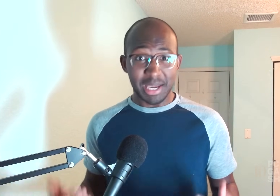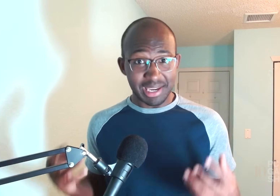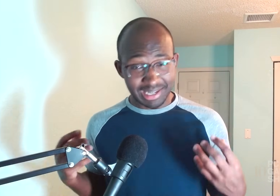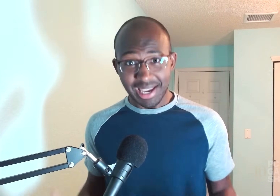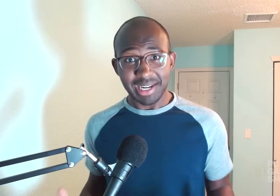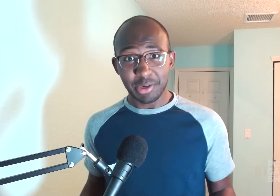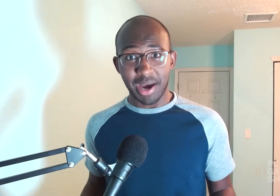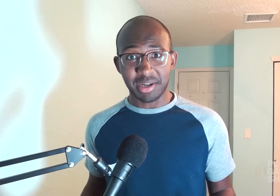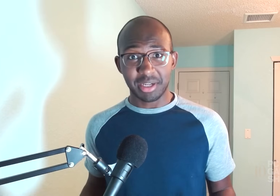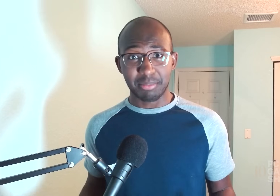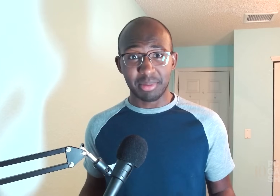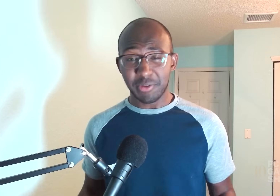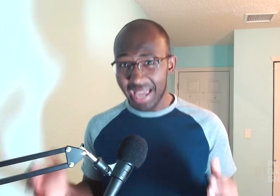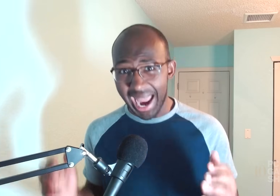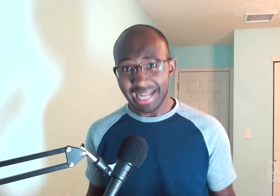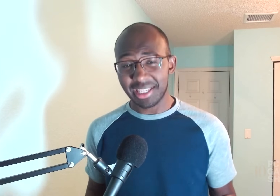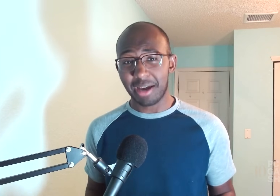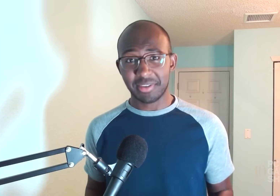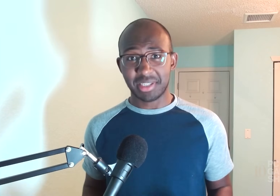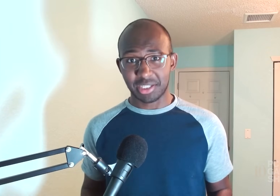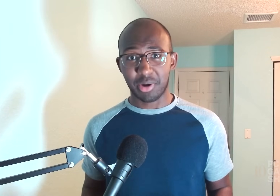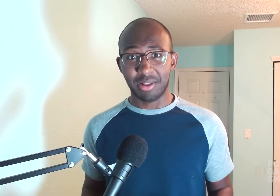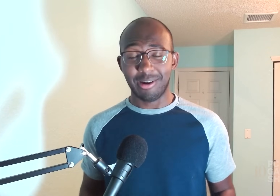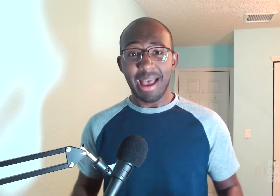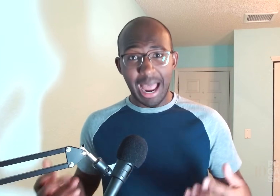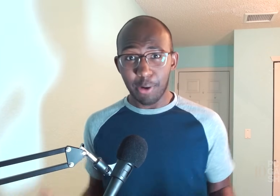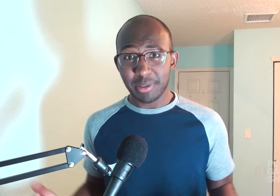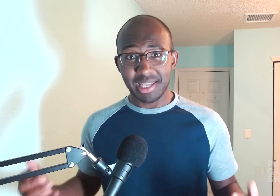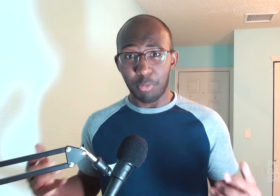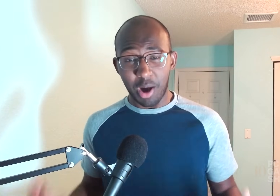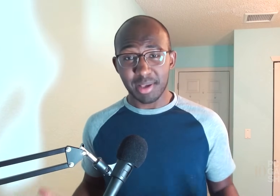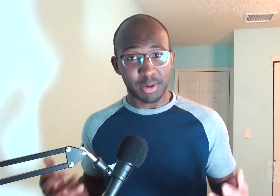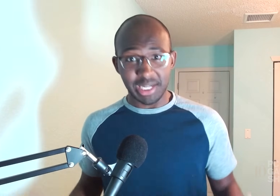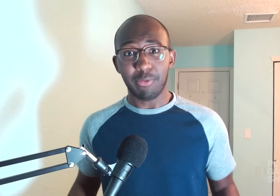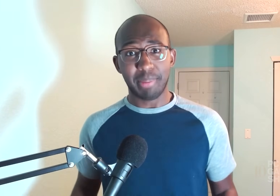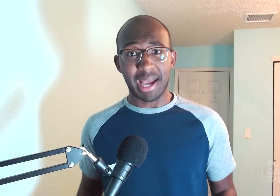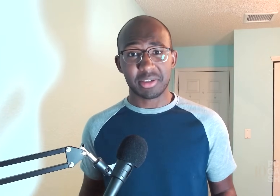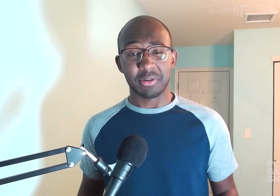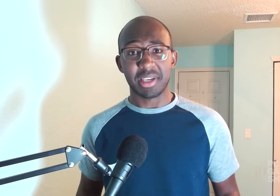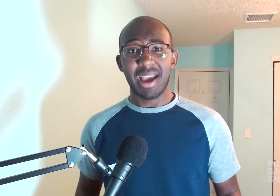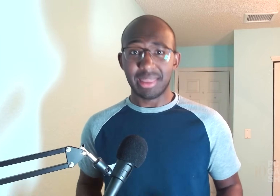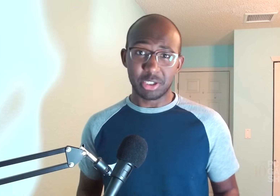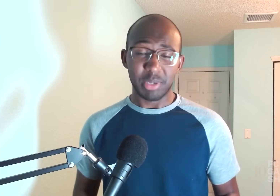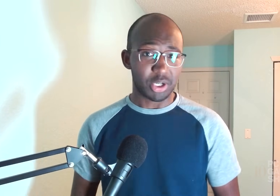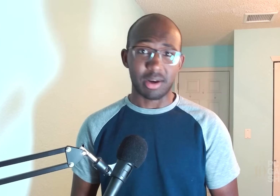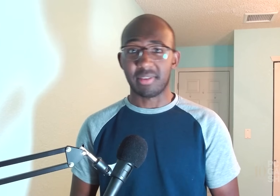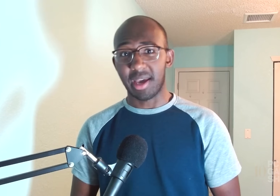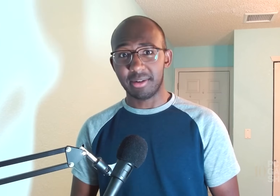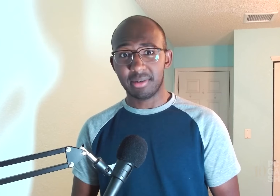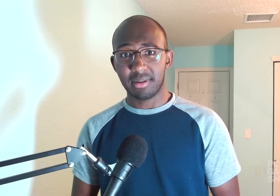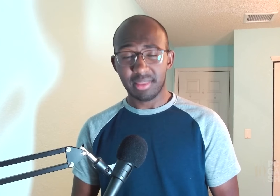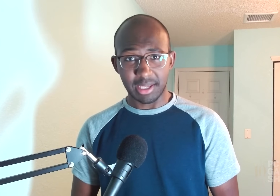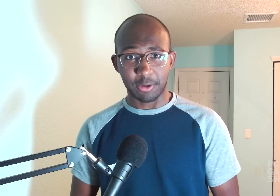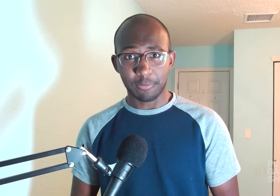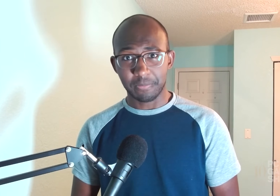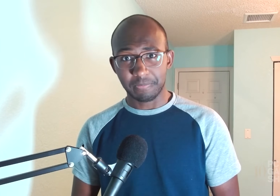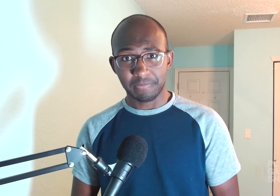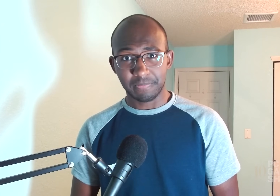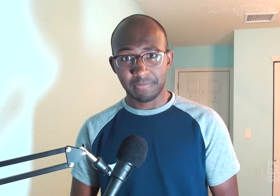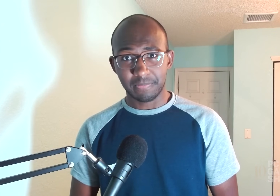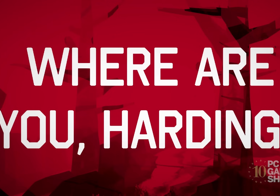is making an exciting new action game, but if you get anything out of this next trailer, I hope it's that WASPs are evil bastards and they should be shot on sight. Thank